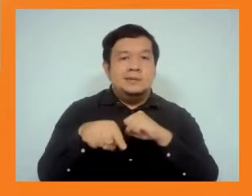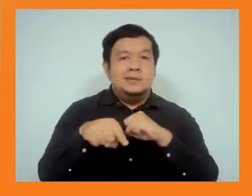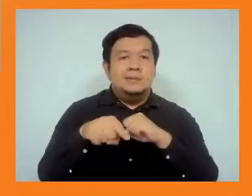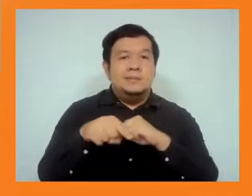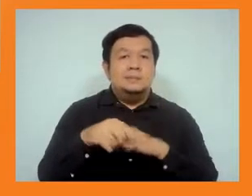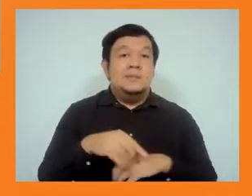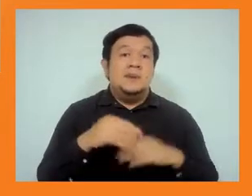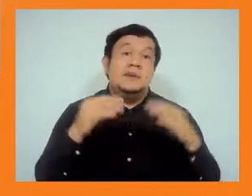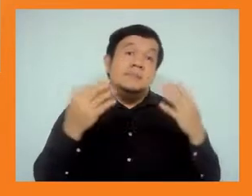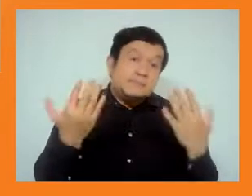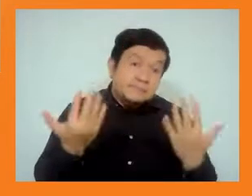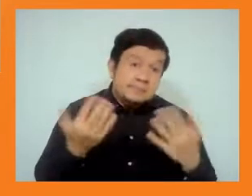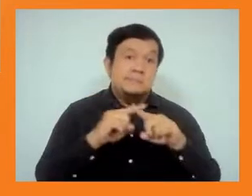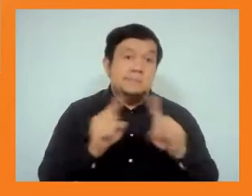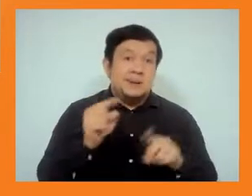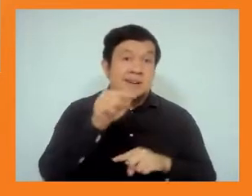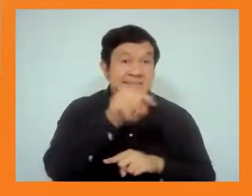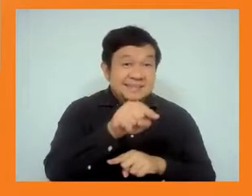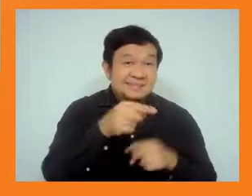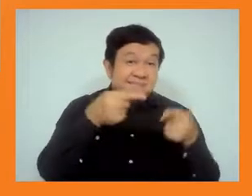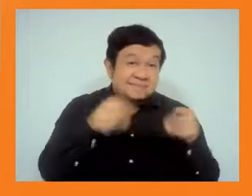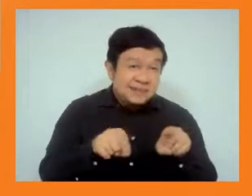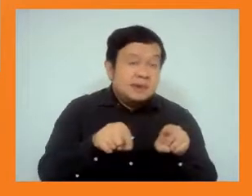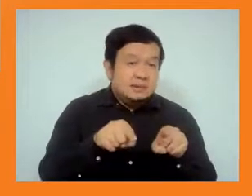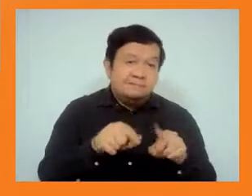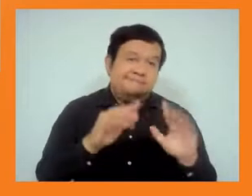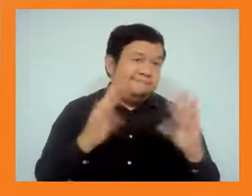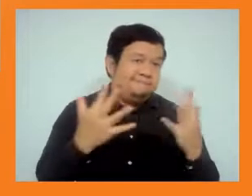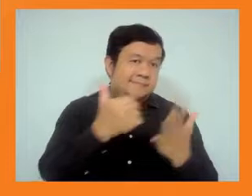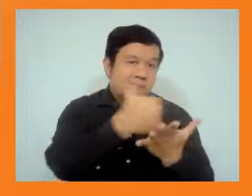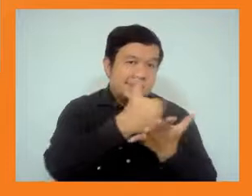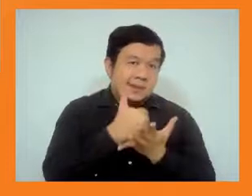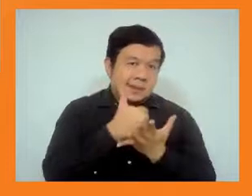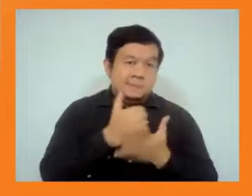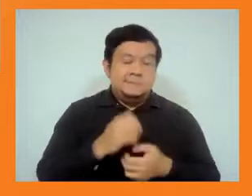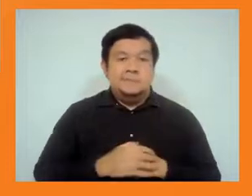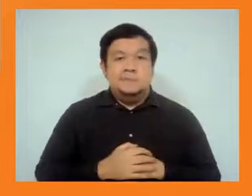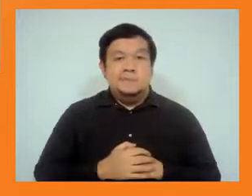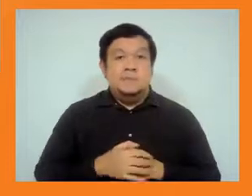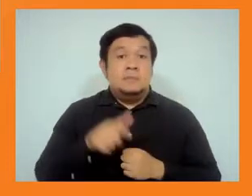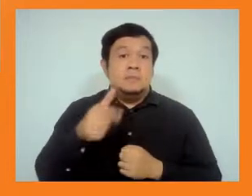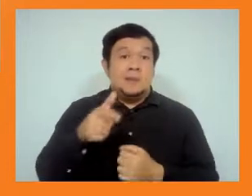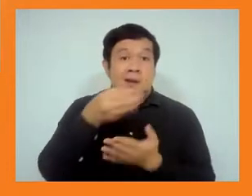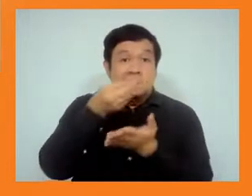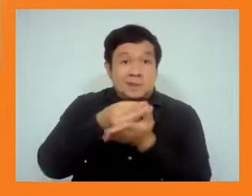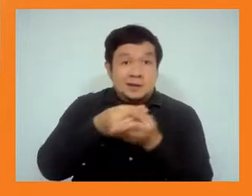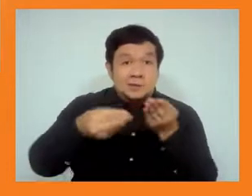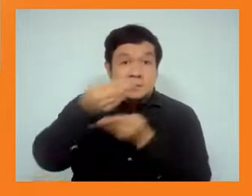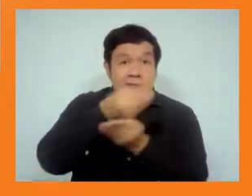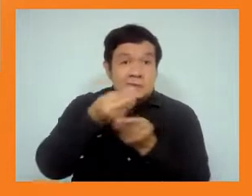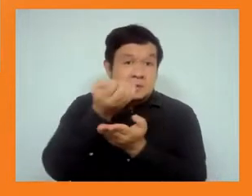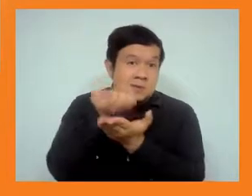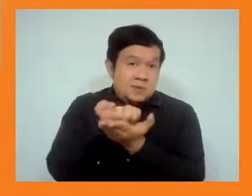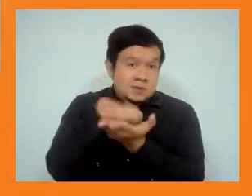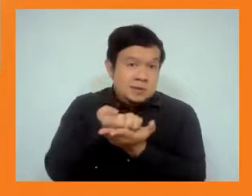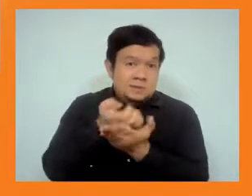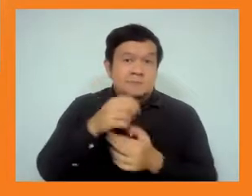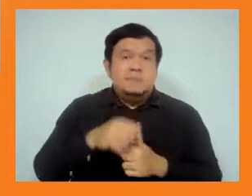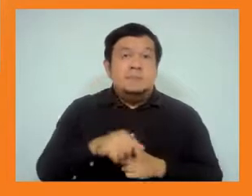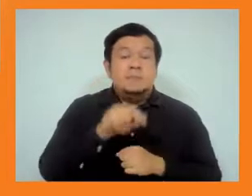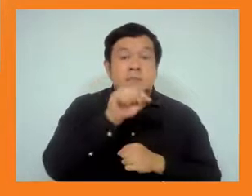and especially when some of those contractors are very, very strict on the civil society, especially when the NGOs are visiting